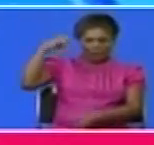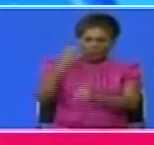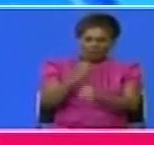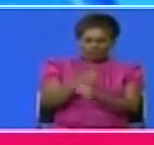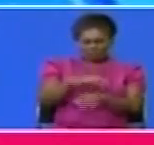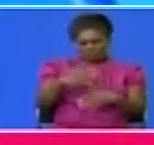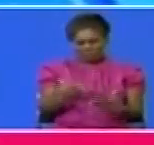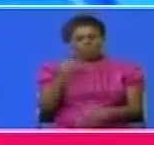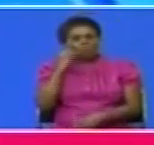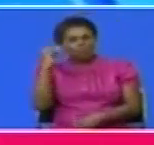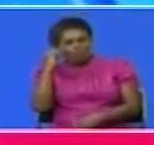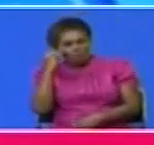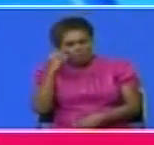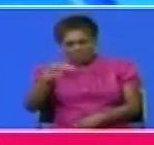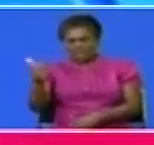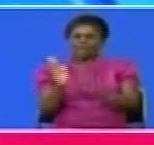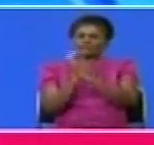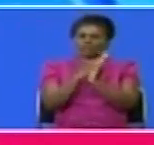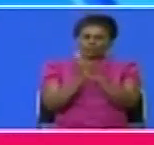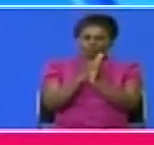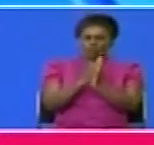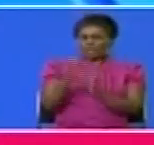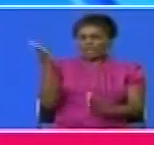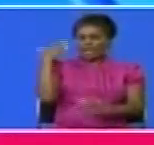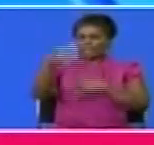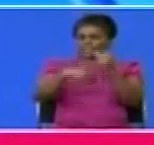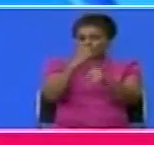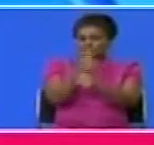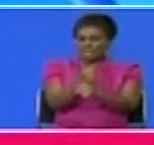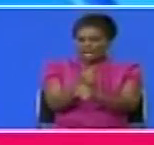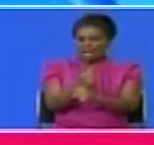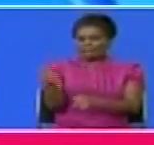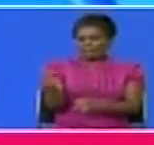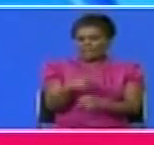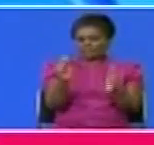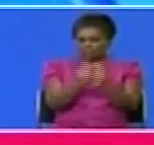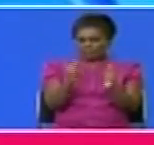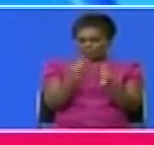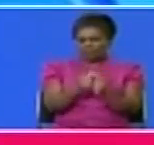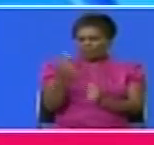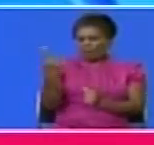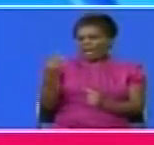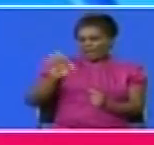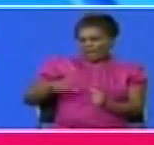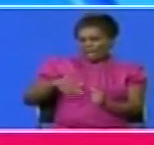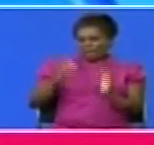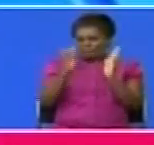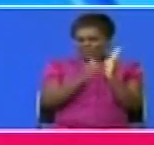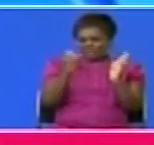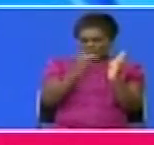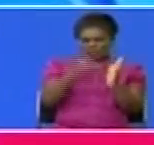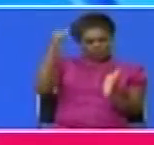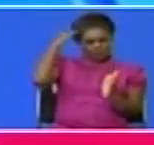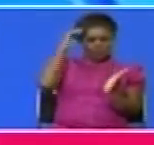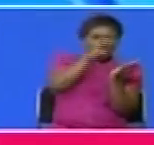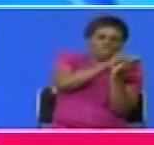or at home. In other news, in October last year, we aired a story of a woman in Machakos County whose cow was being